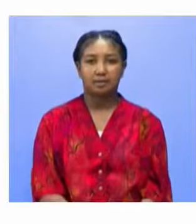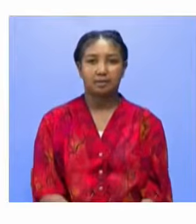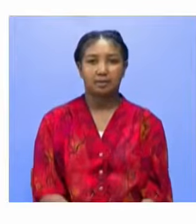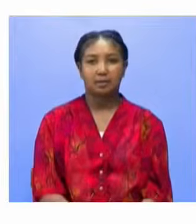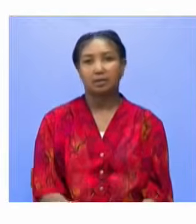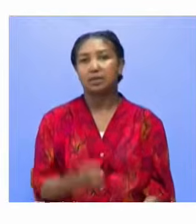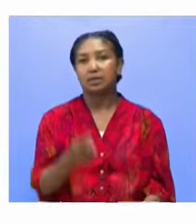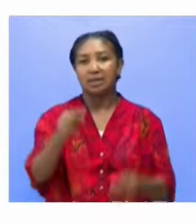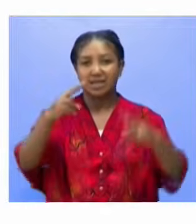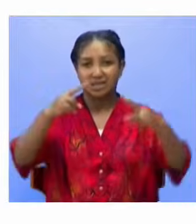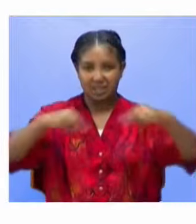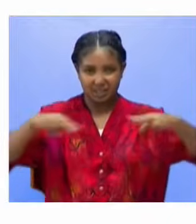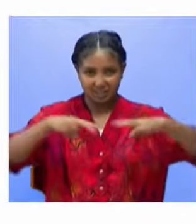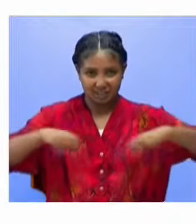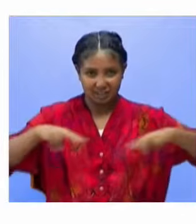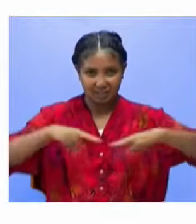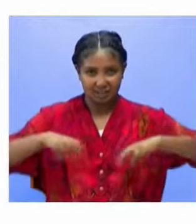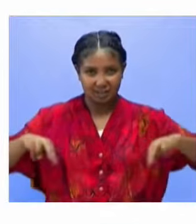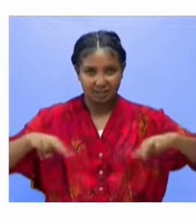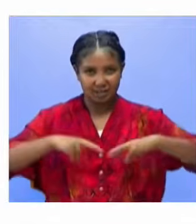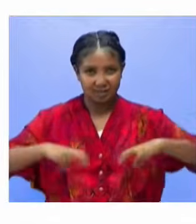the research.